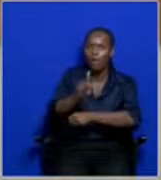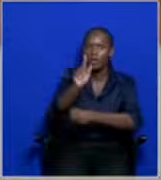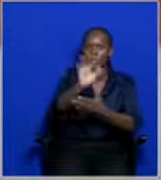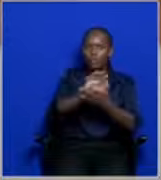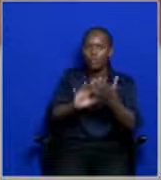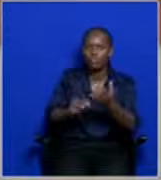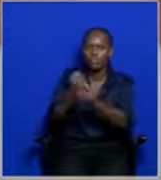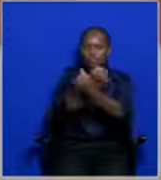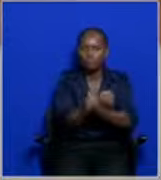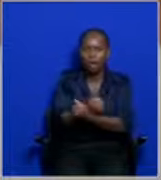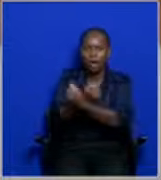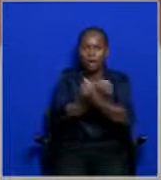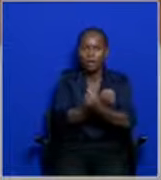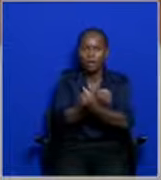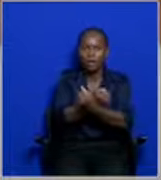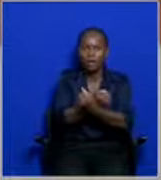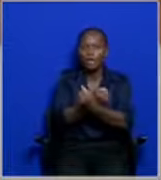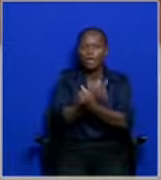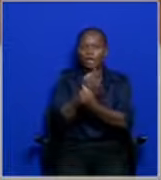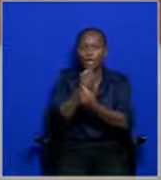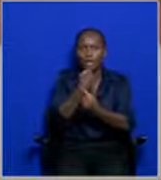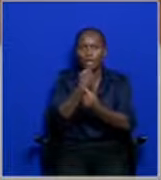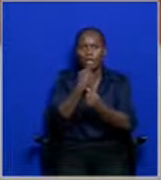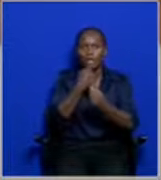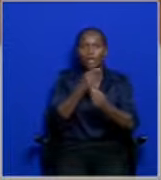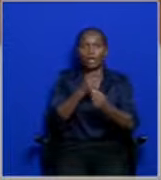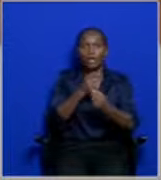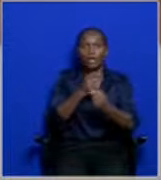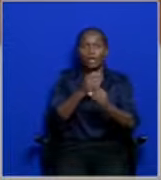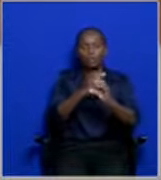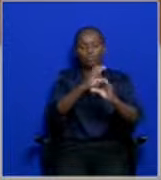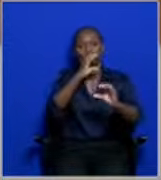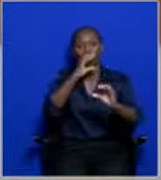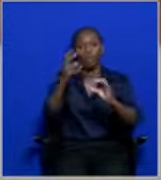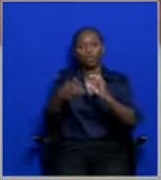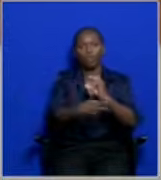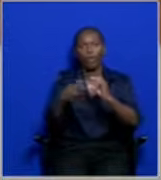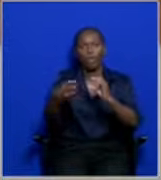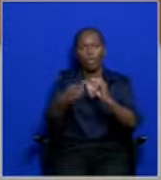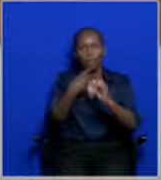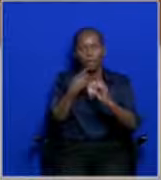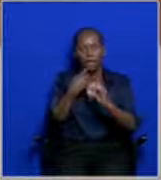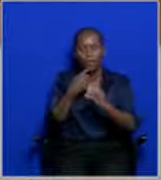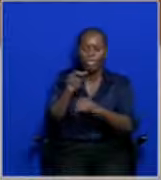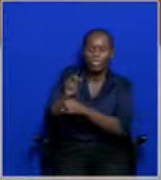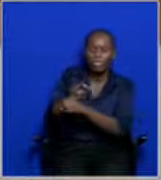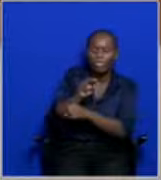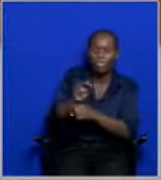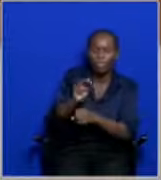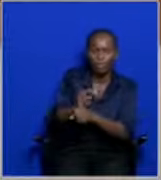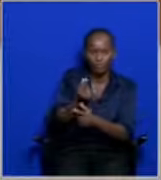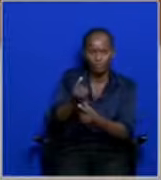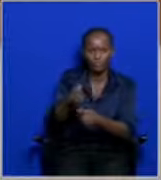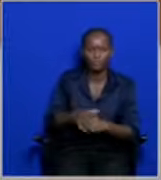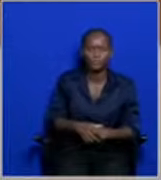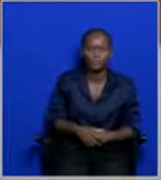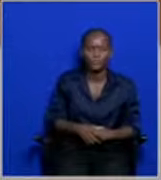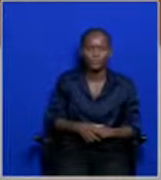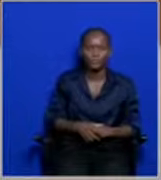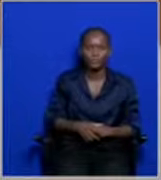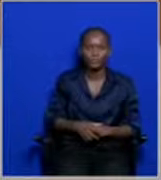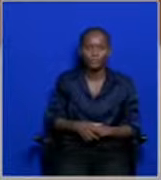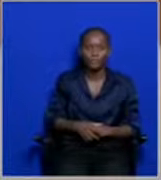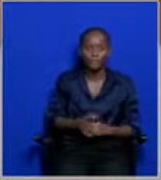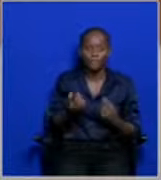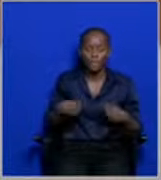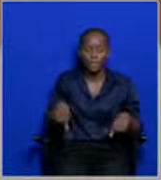reading? Yeah. Second paragraph. He continues, we were en route to our first truck stop